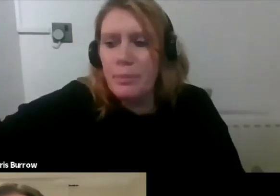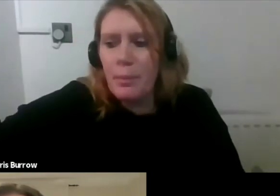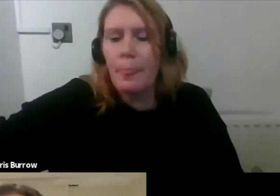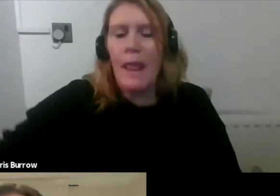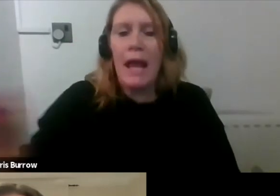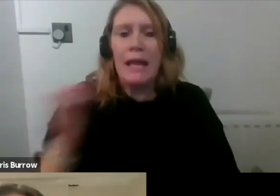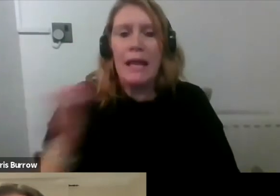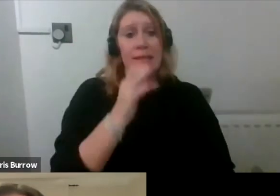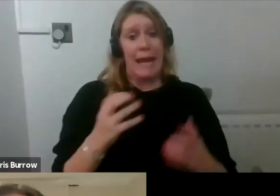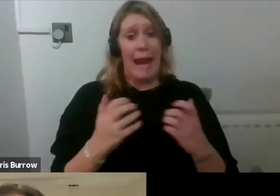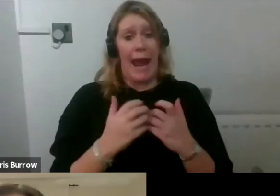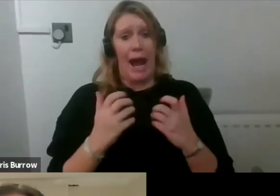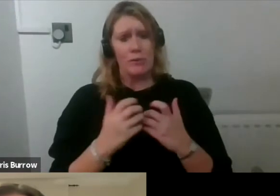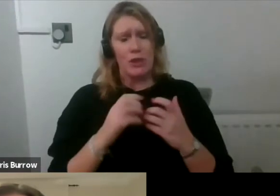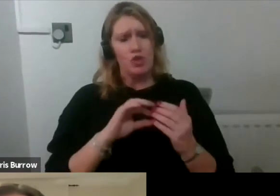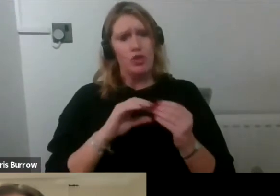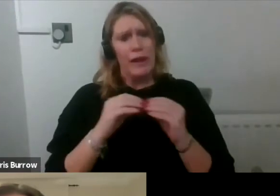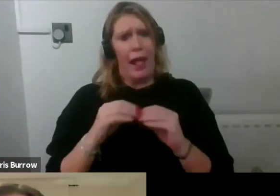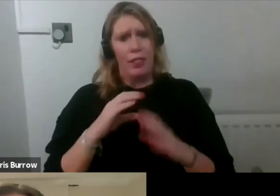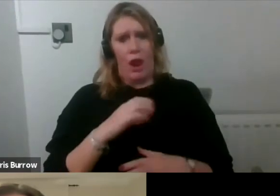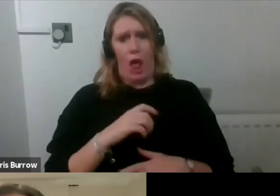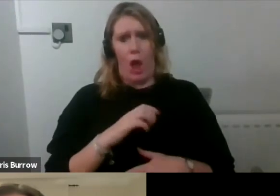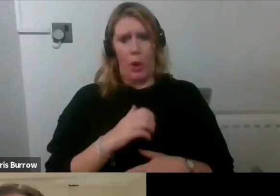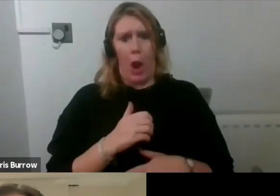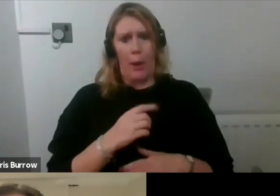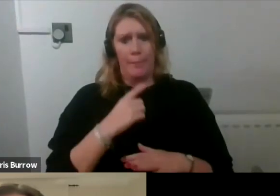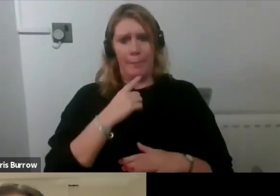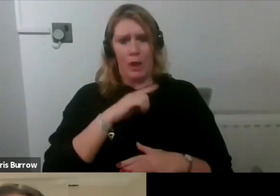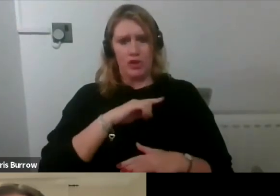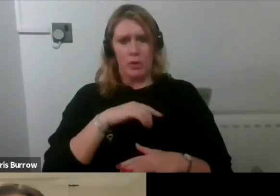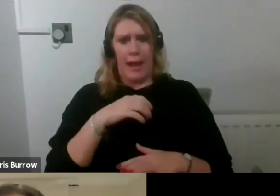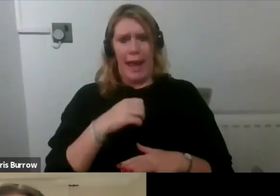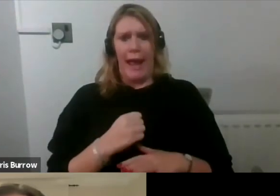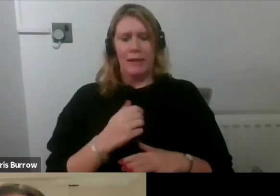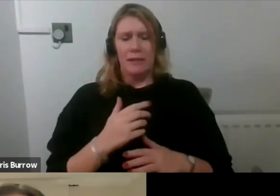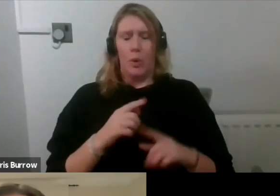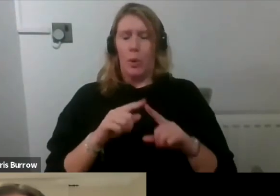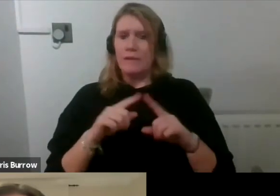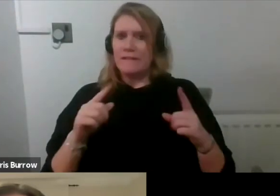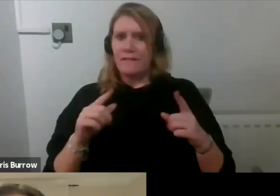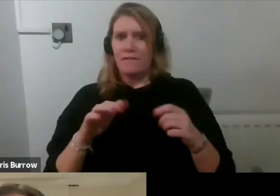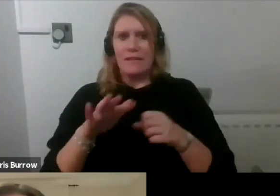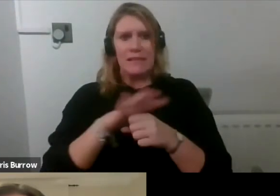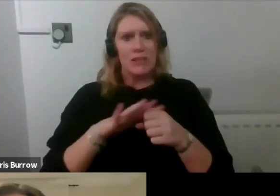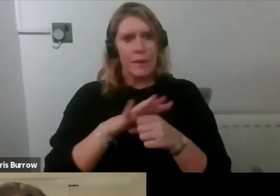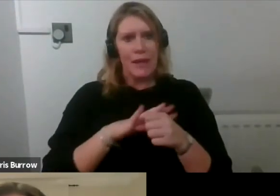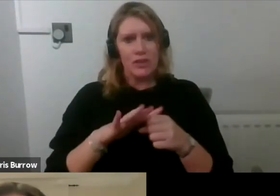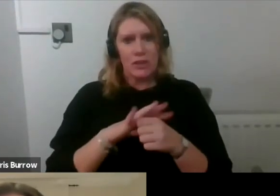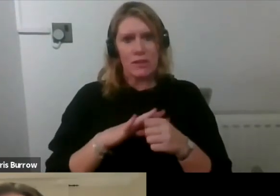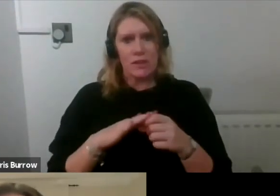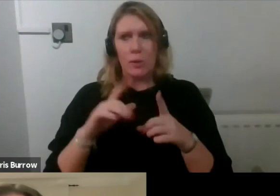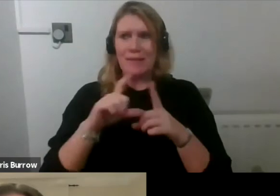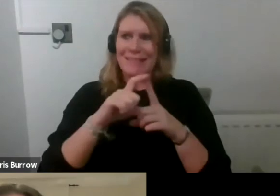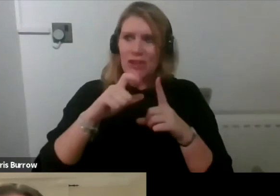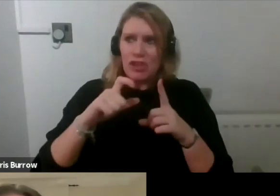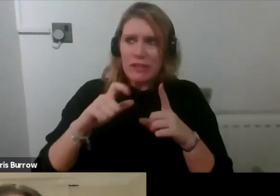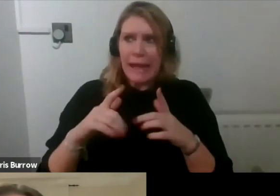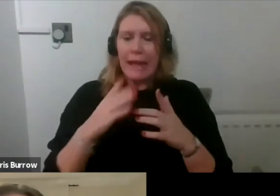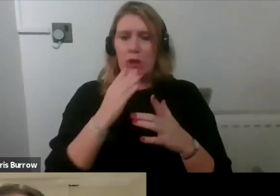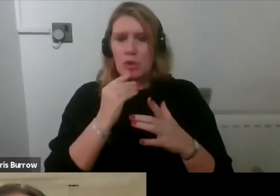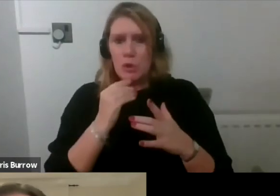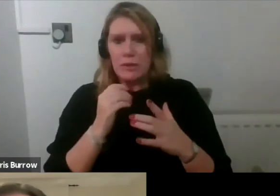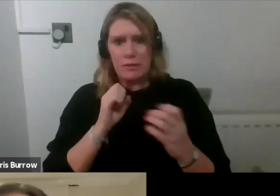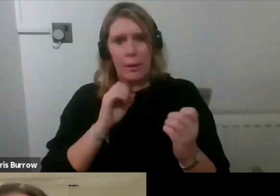various scenarios, haven't you? And some I'm imagining that you've imposed the logo photo digitally onto a photograph, and some you've done for